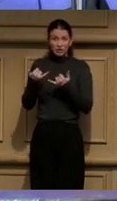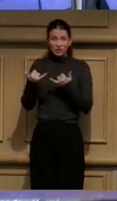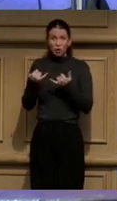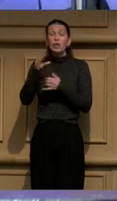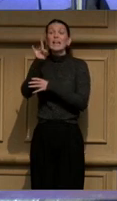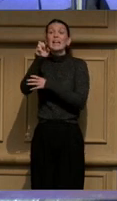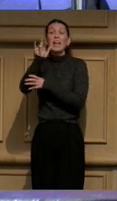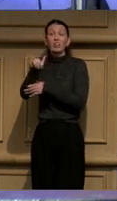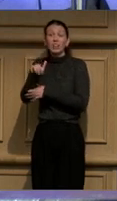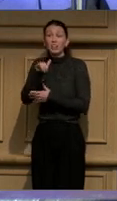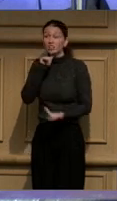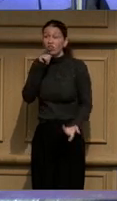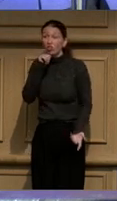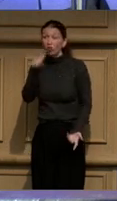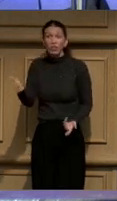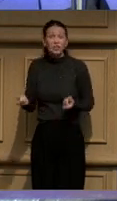a fantastic